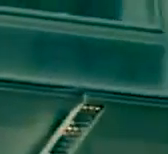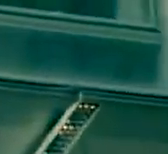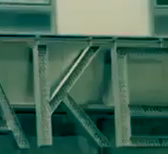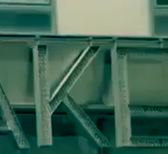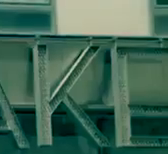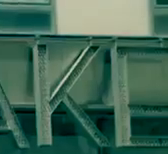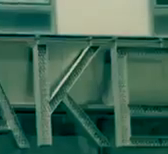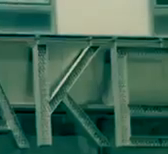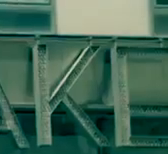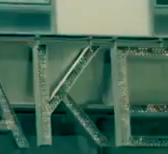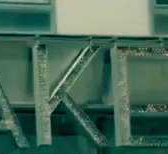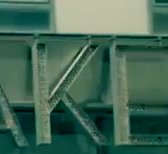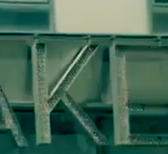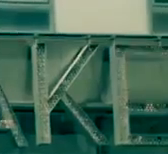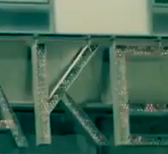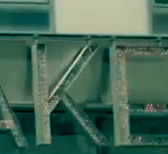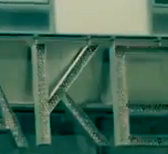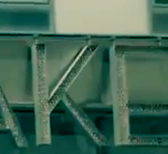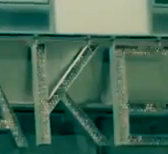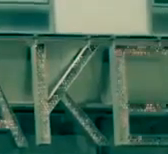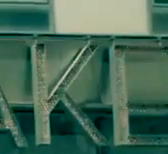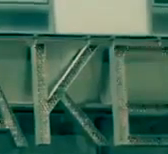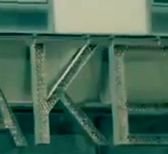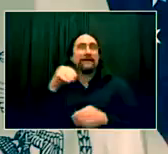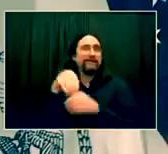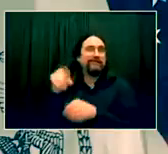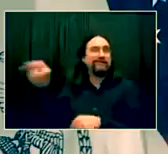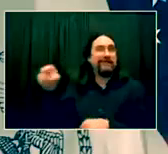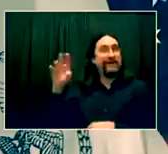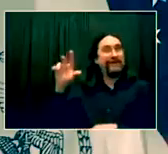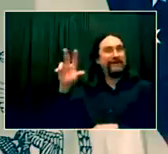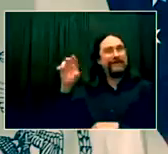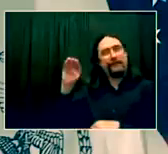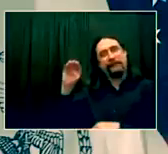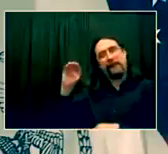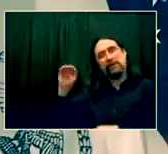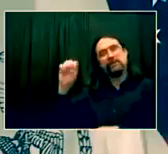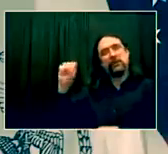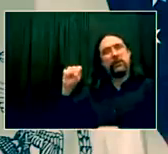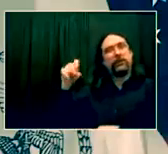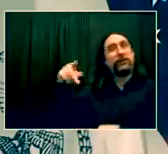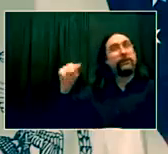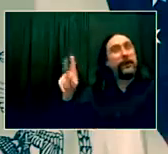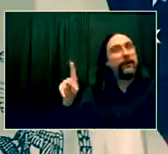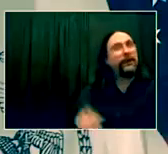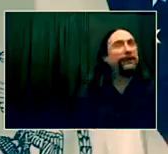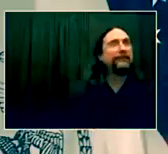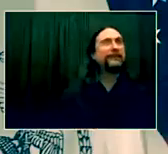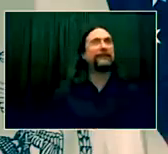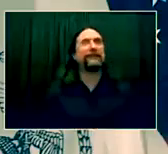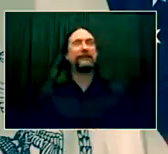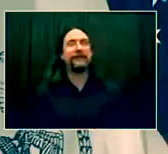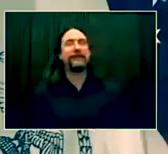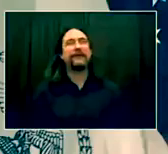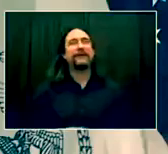They offer a free side of fries when you present your vaccine card. Do you say free fries when you get vaccinated?